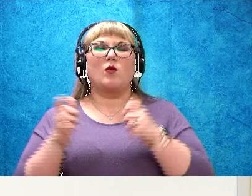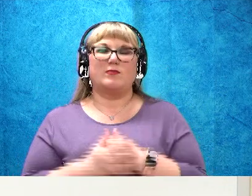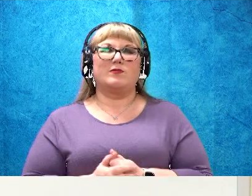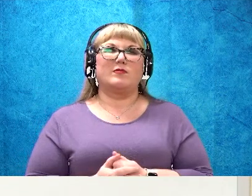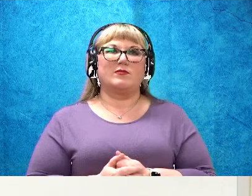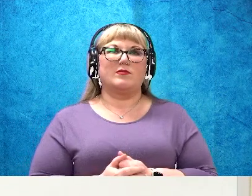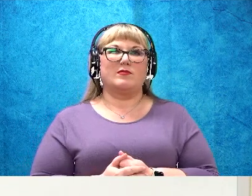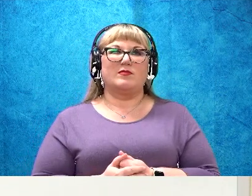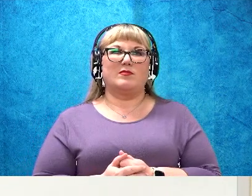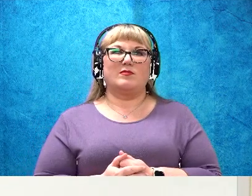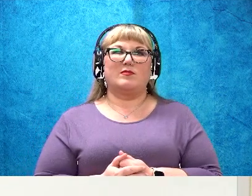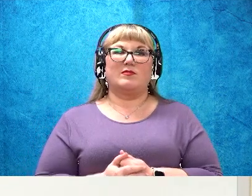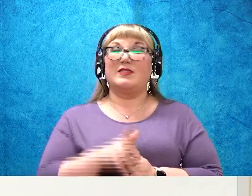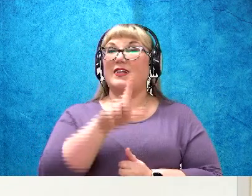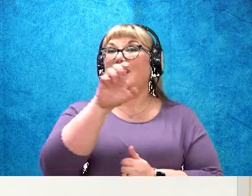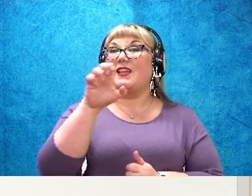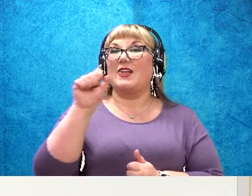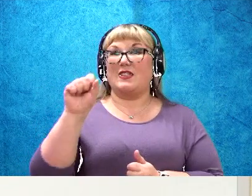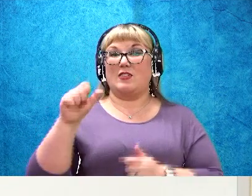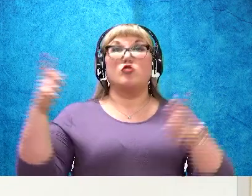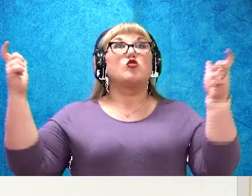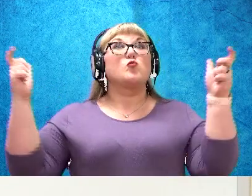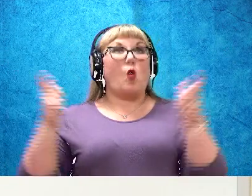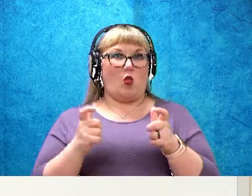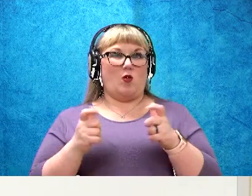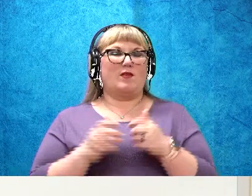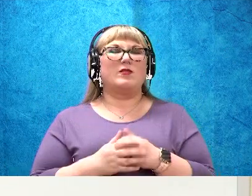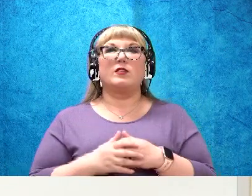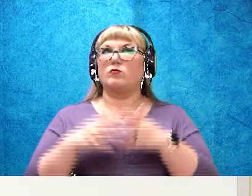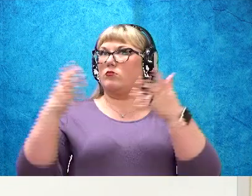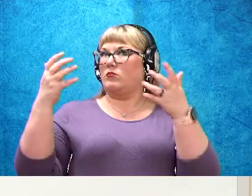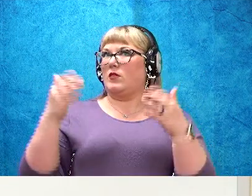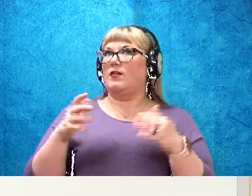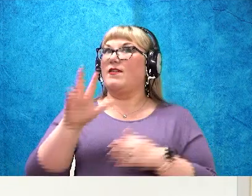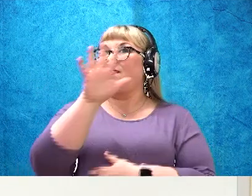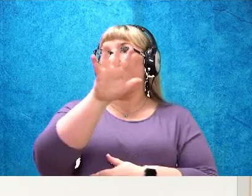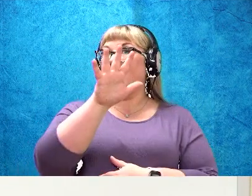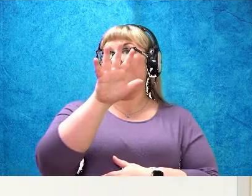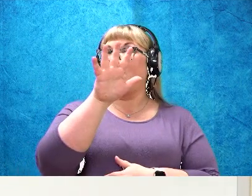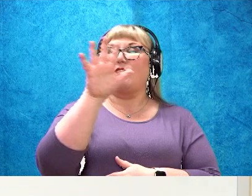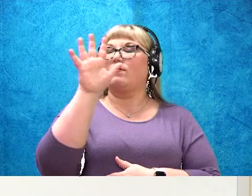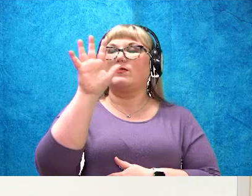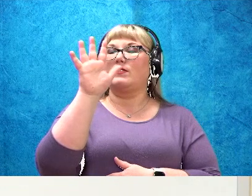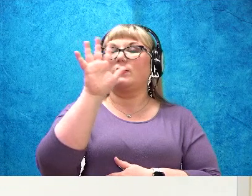10 less. So we already have our 52.